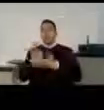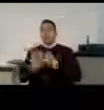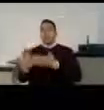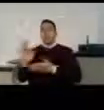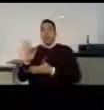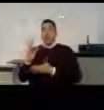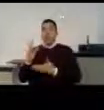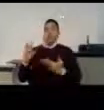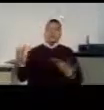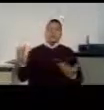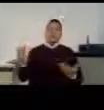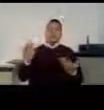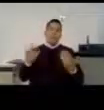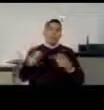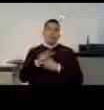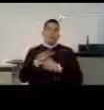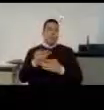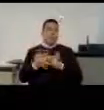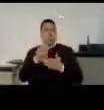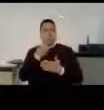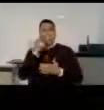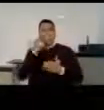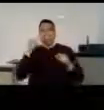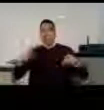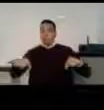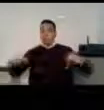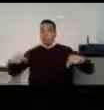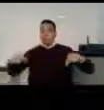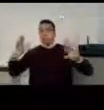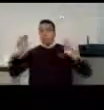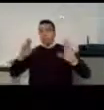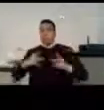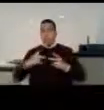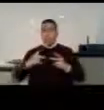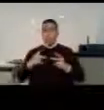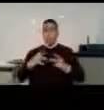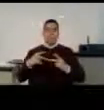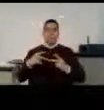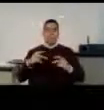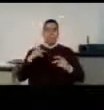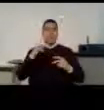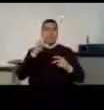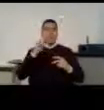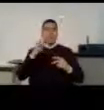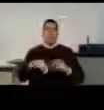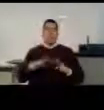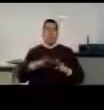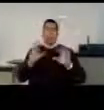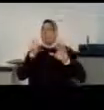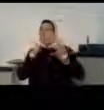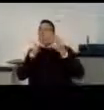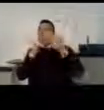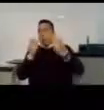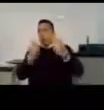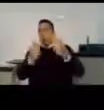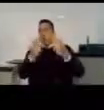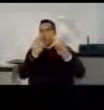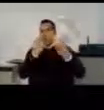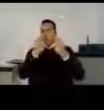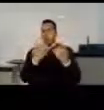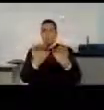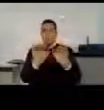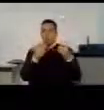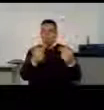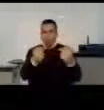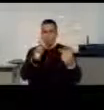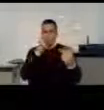transitioning into college and maybe you want to keep him or her closer to home. This is a great place and space for that. So we're going to hold on